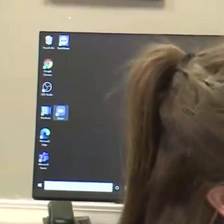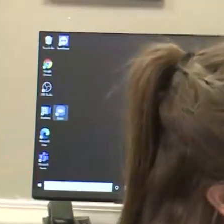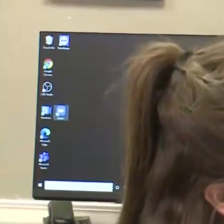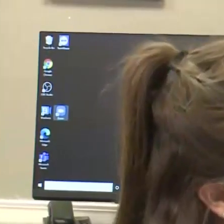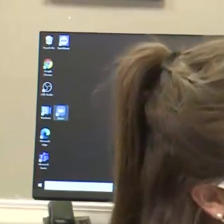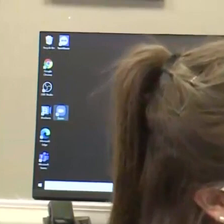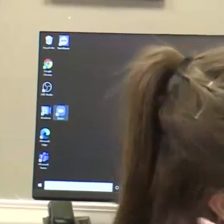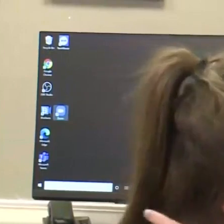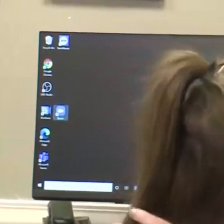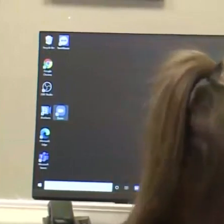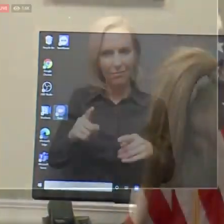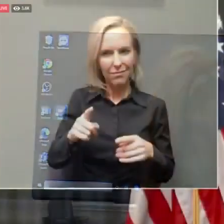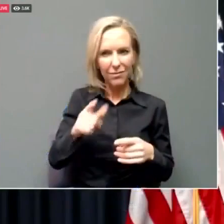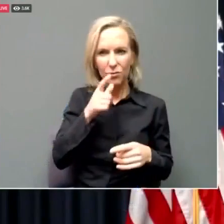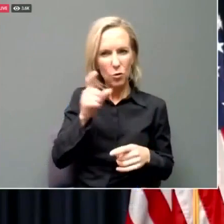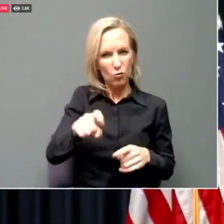petition.